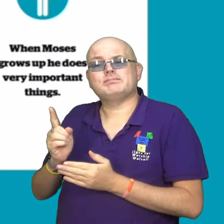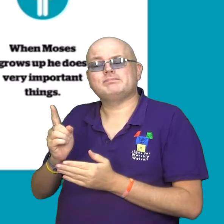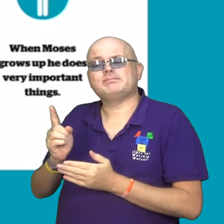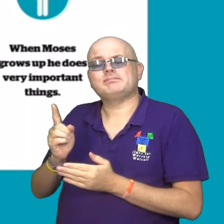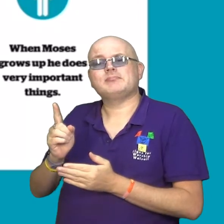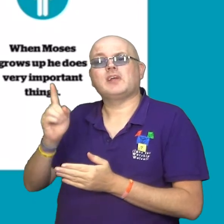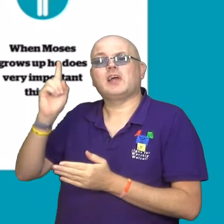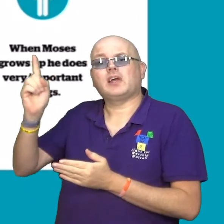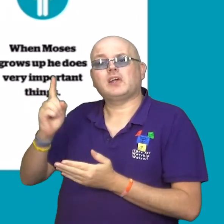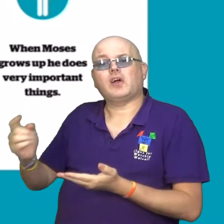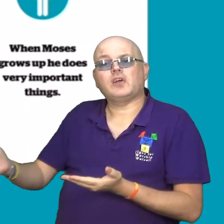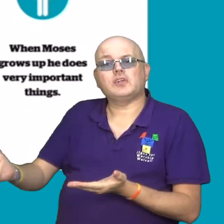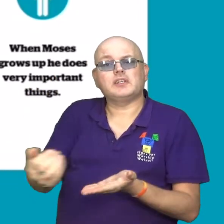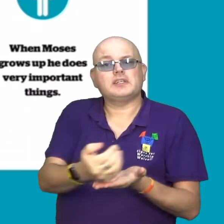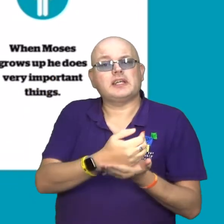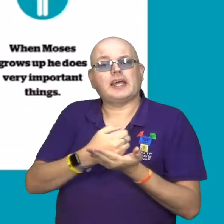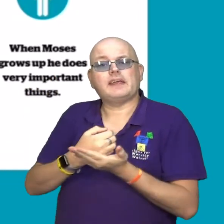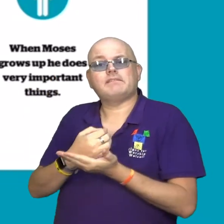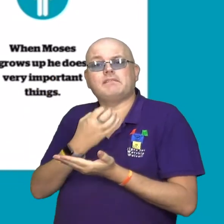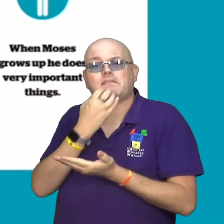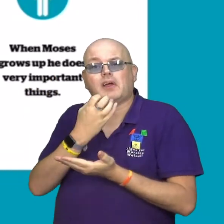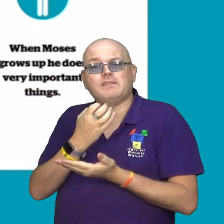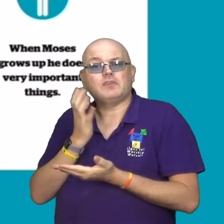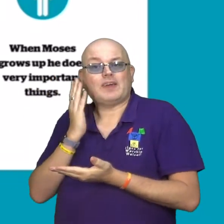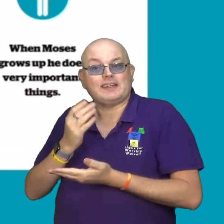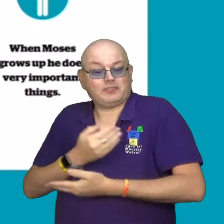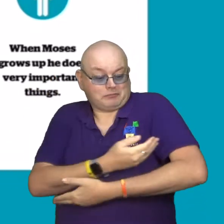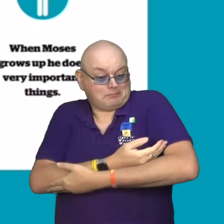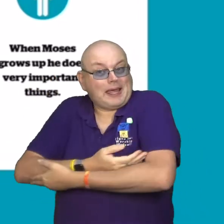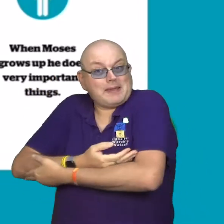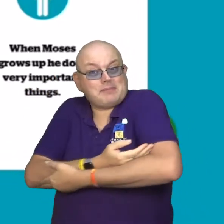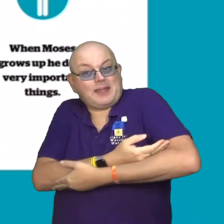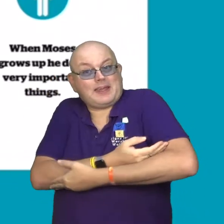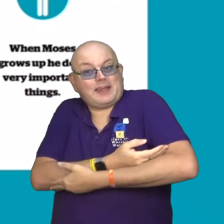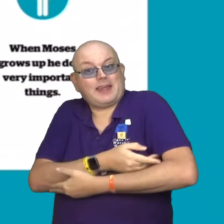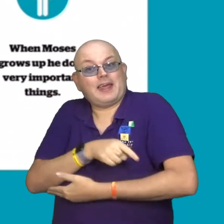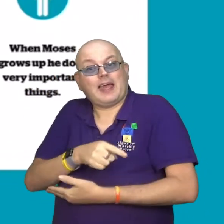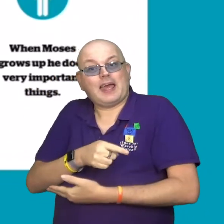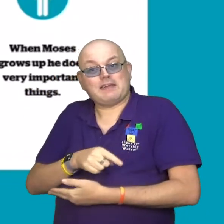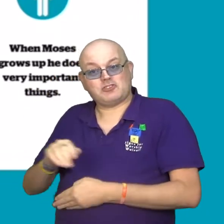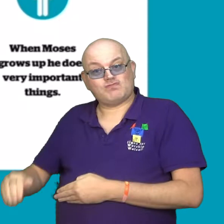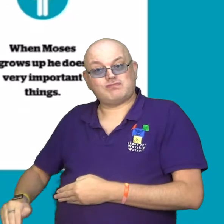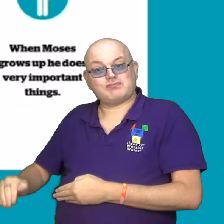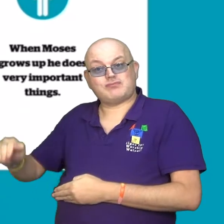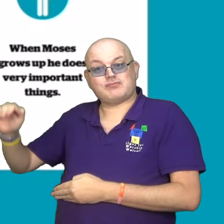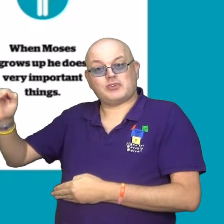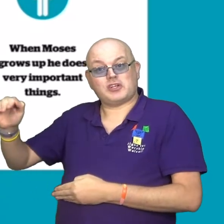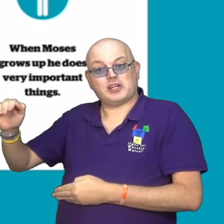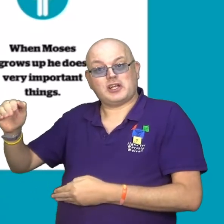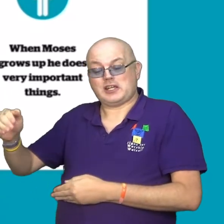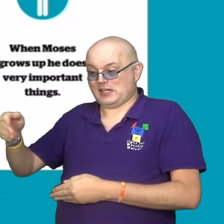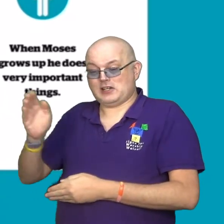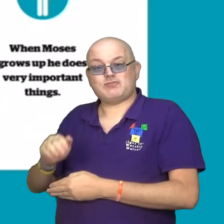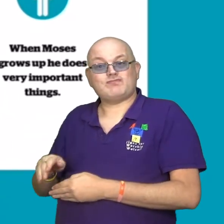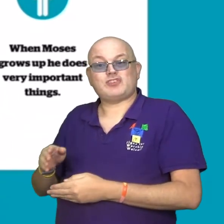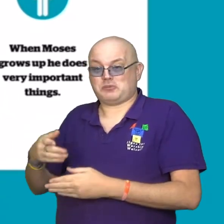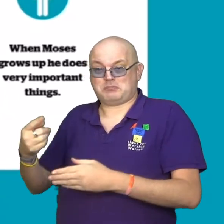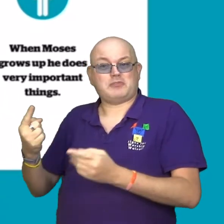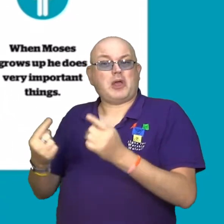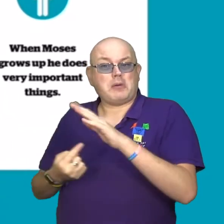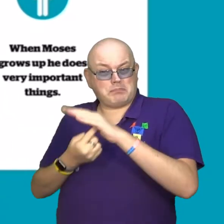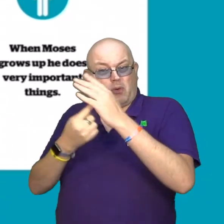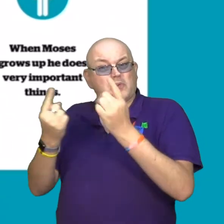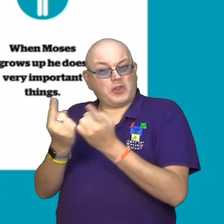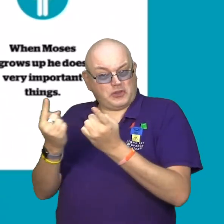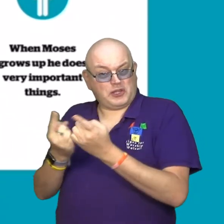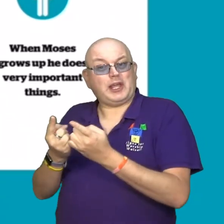So, God saves Moses when he was just a baby. And when Moses grows up, he goes on to do some very